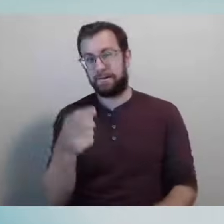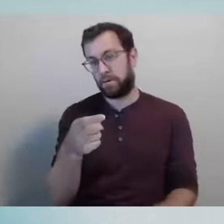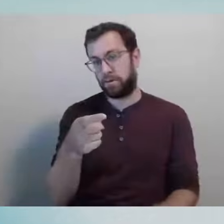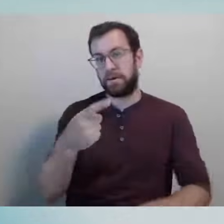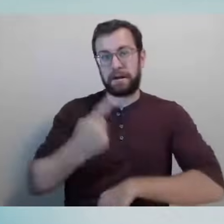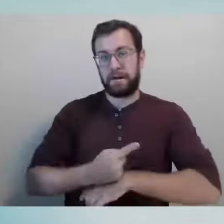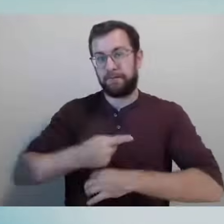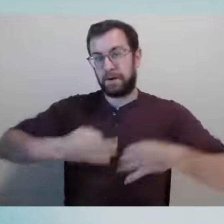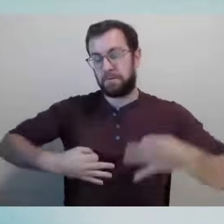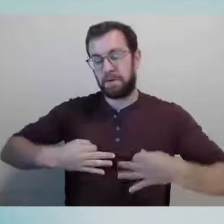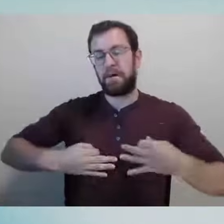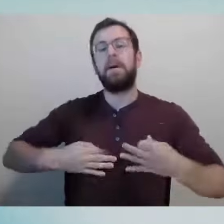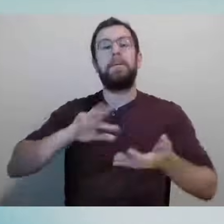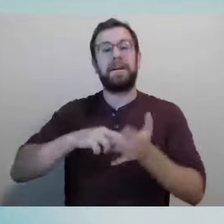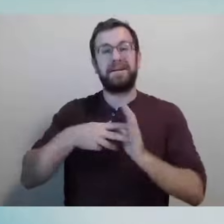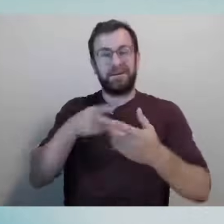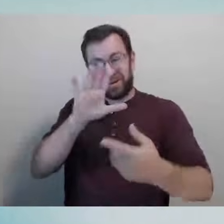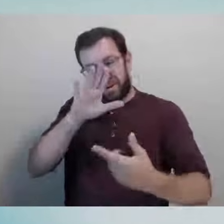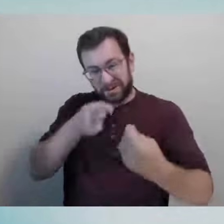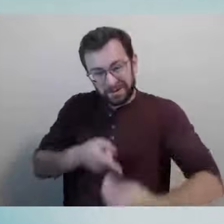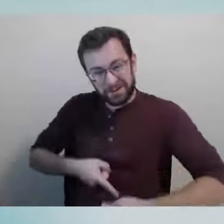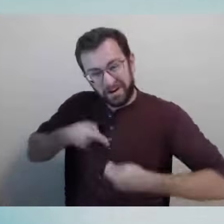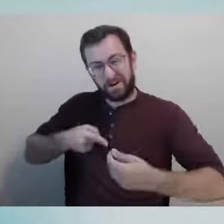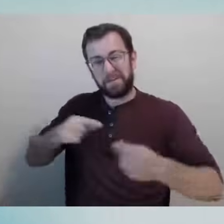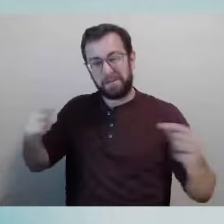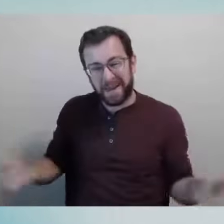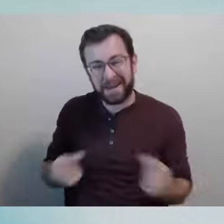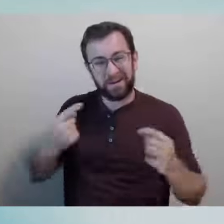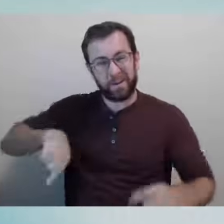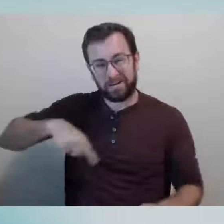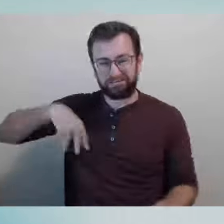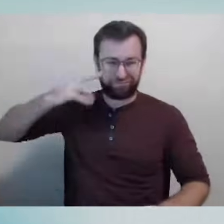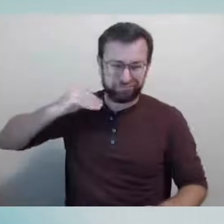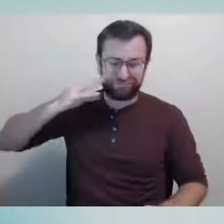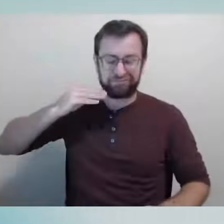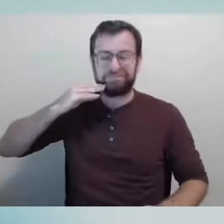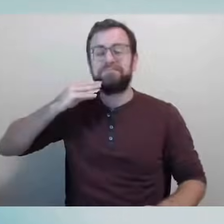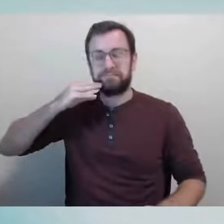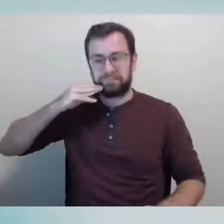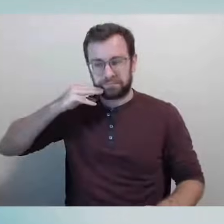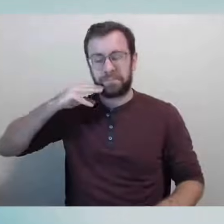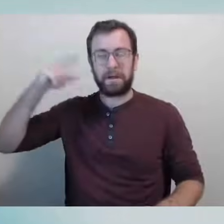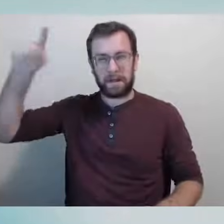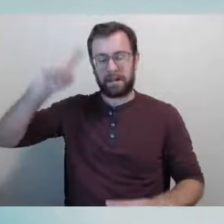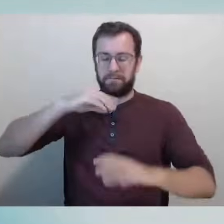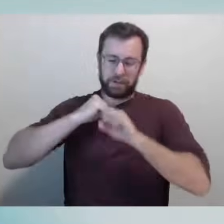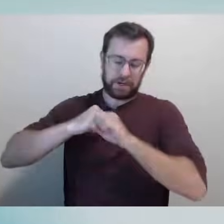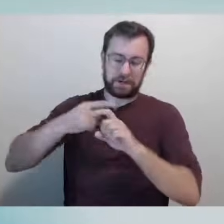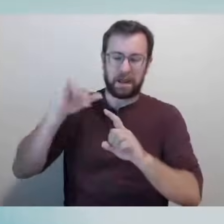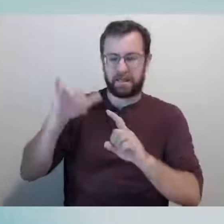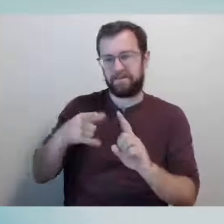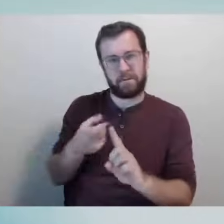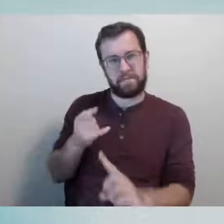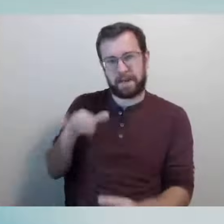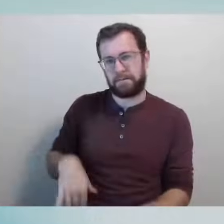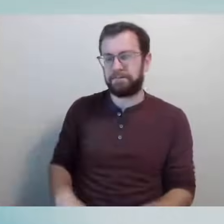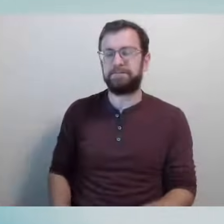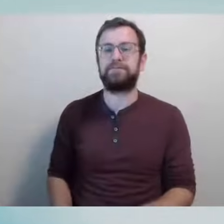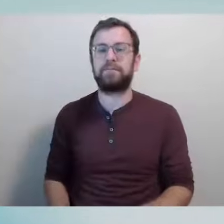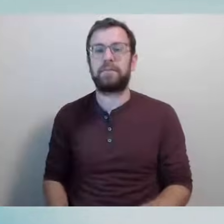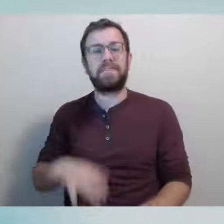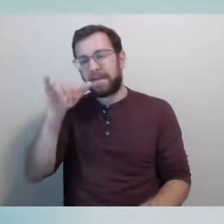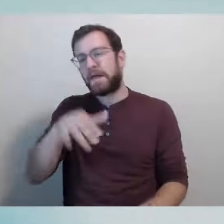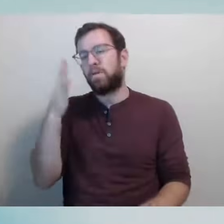alleviate a struggle or pain that you and I could potentially go through, and may Allah protect us from that. And this is why there are